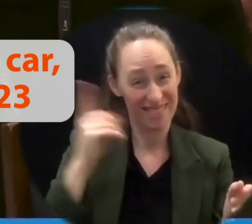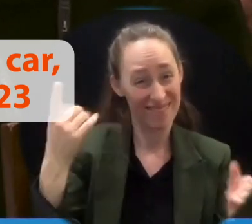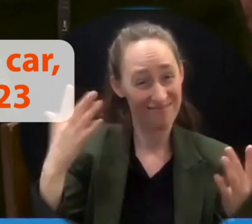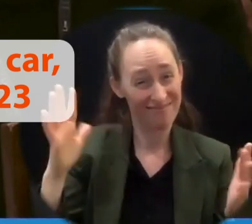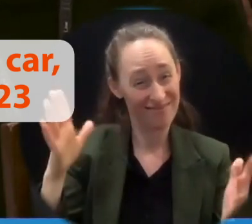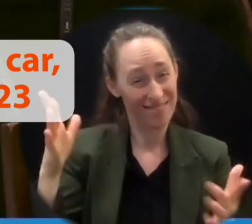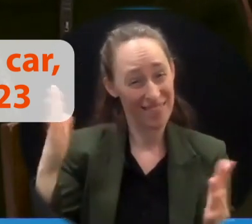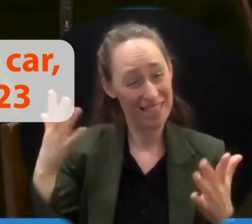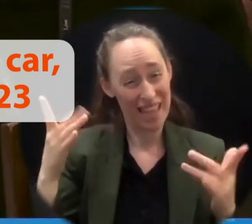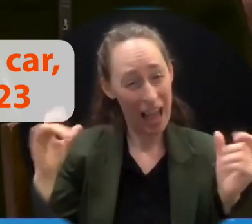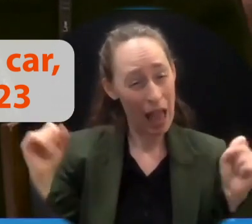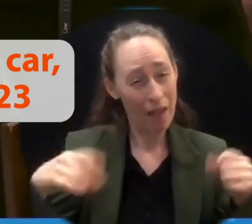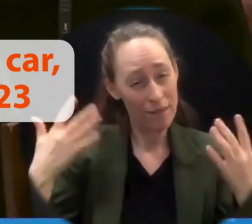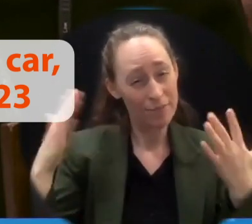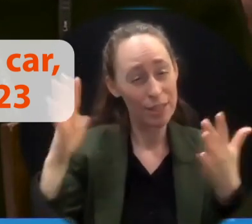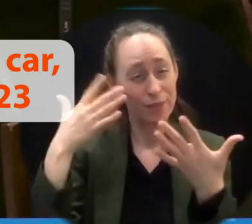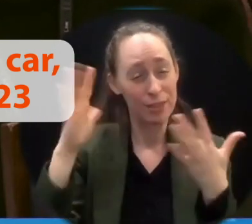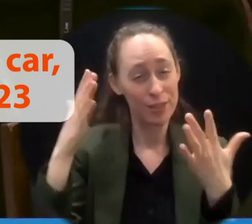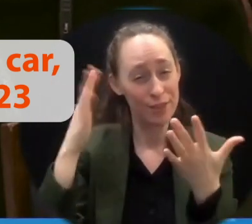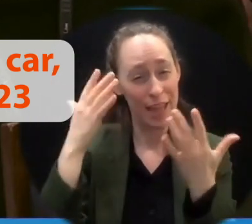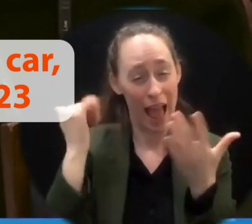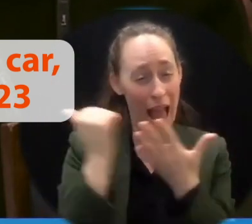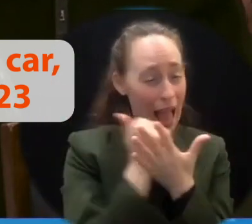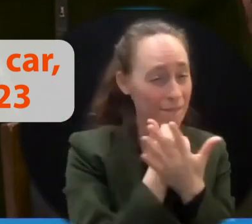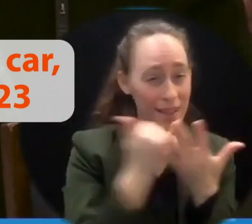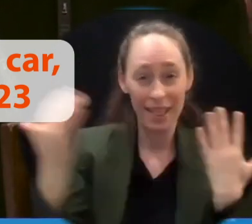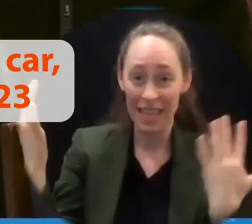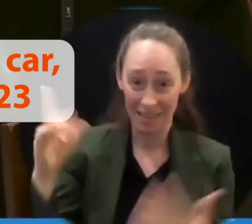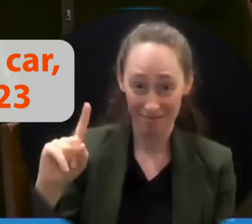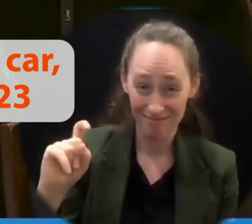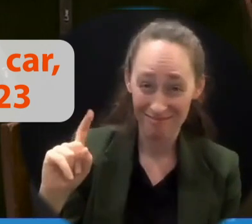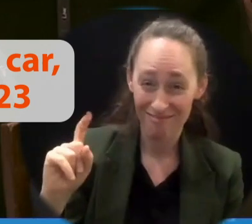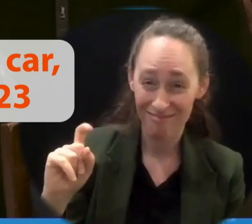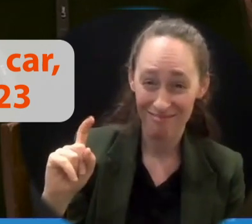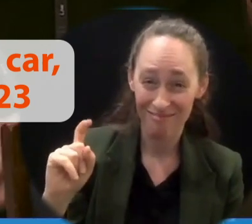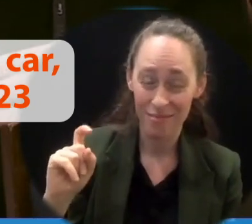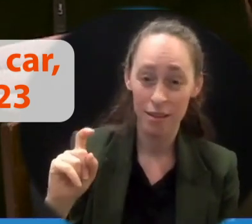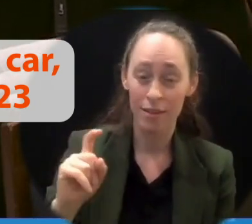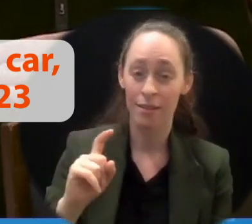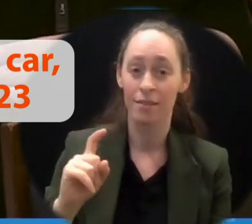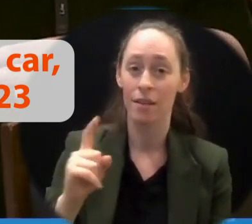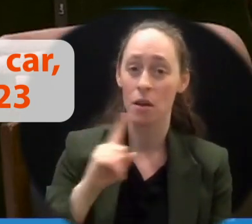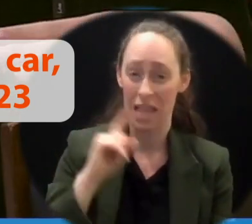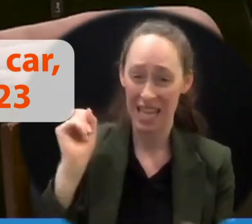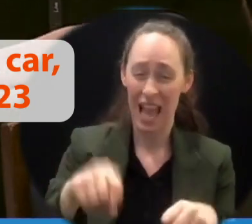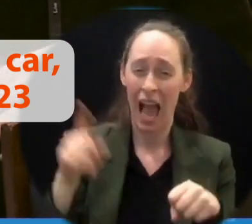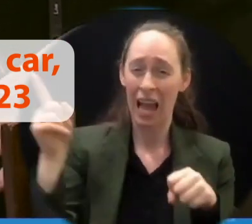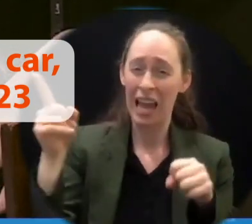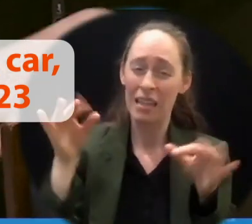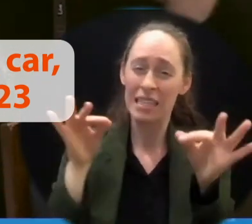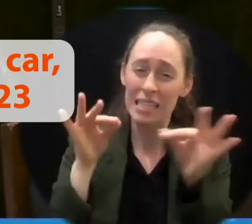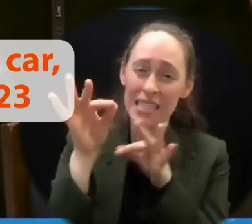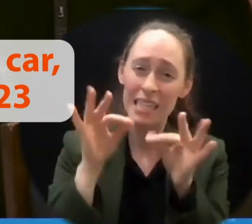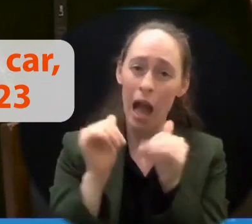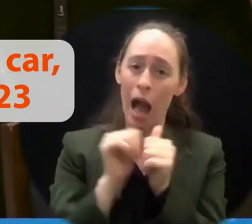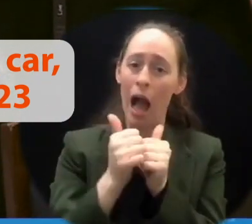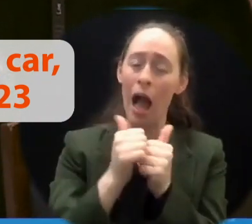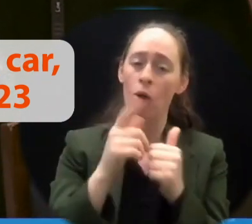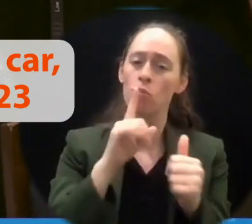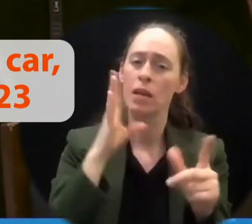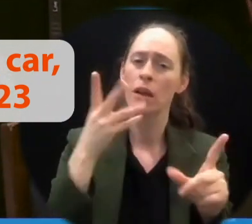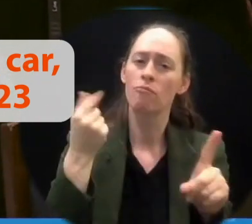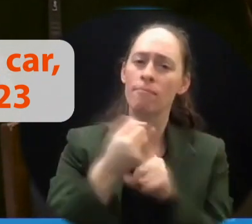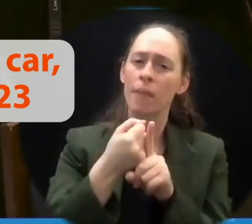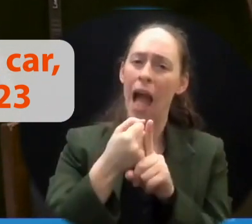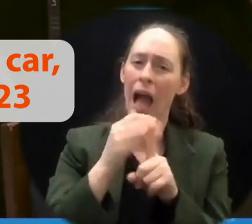his authority in pardoning all of that debt. Can you talk about more of what these cases mean for your broader agenda?